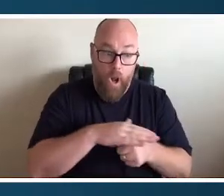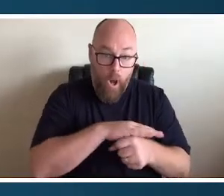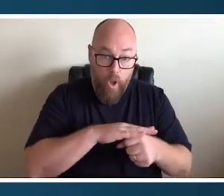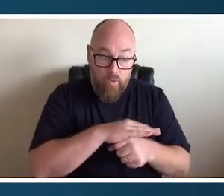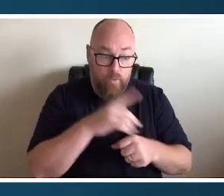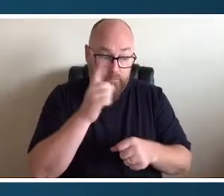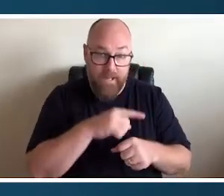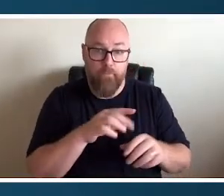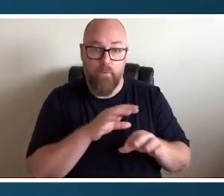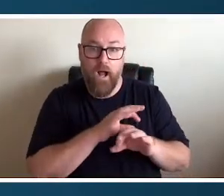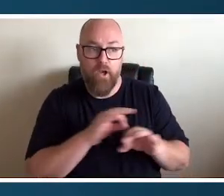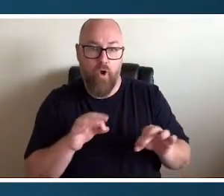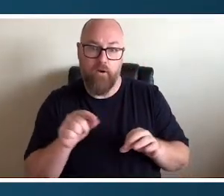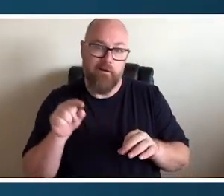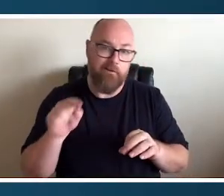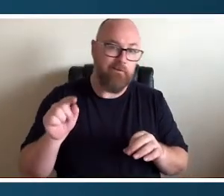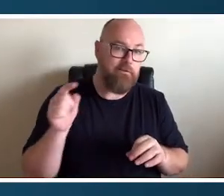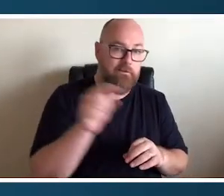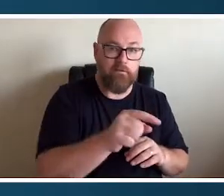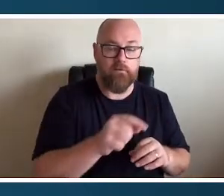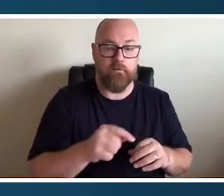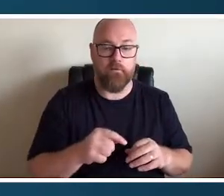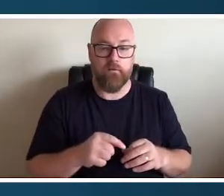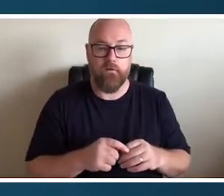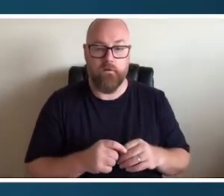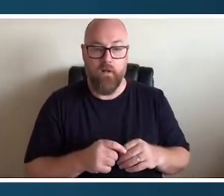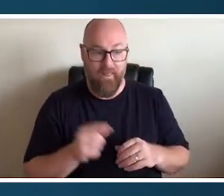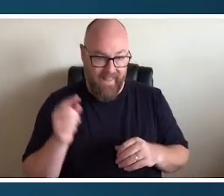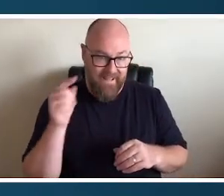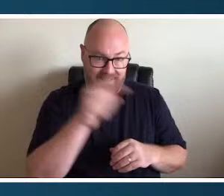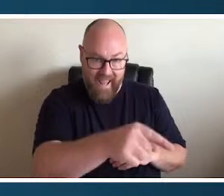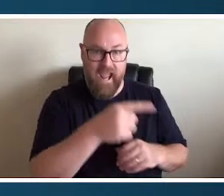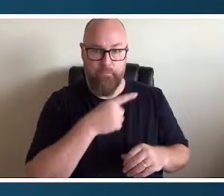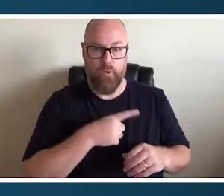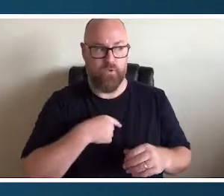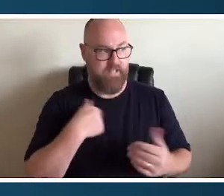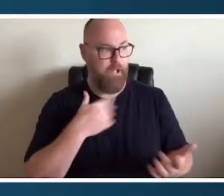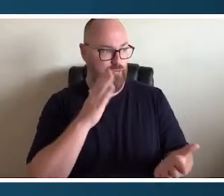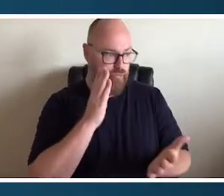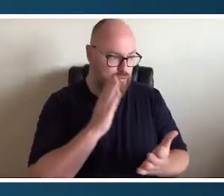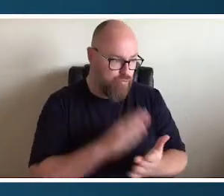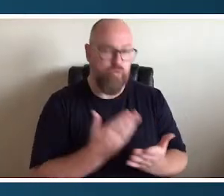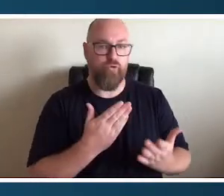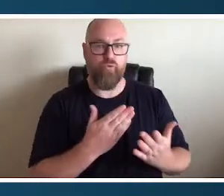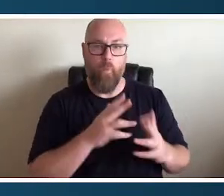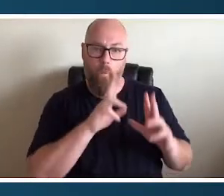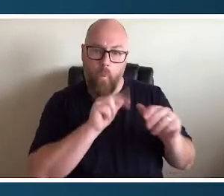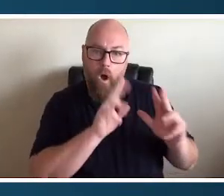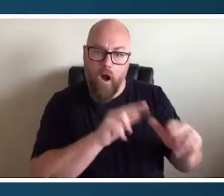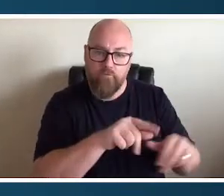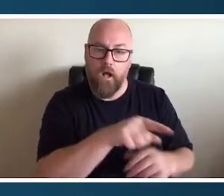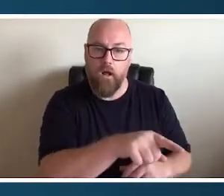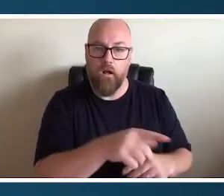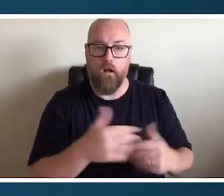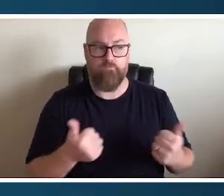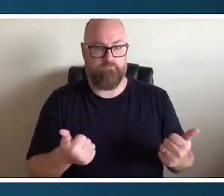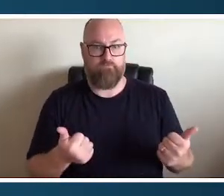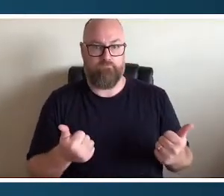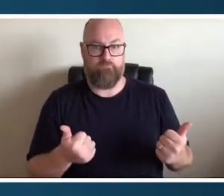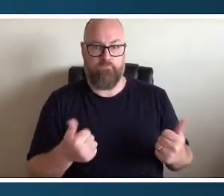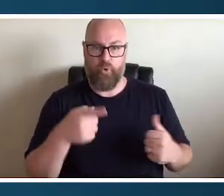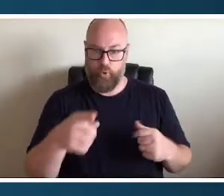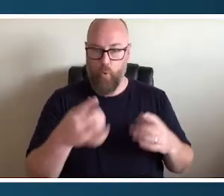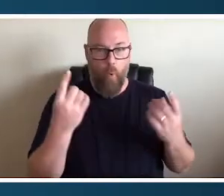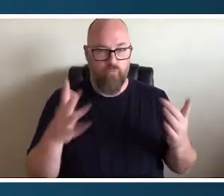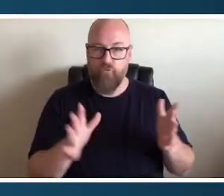to tick a box, but are there because they truly represent their communities, you are one step ahead of that wave